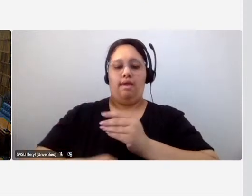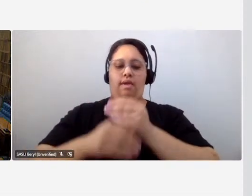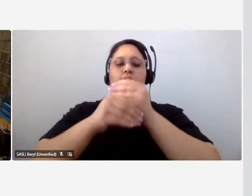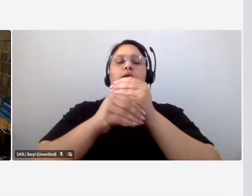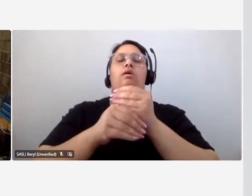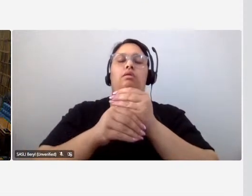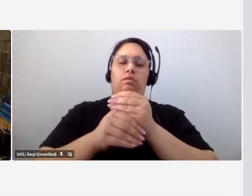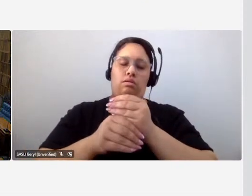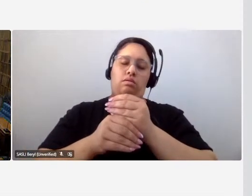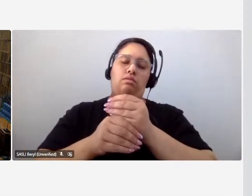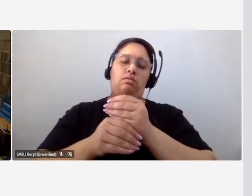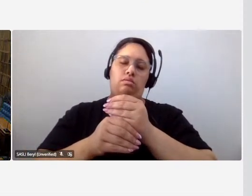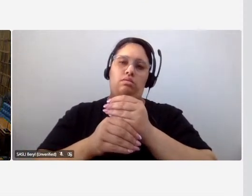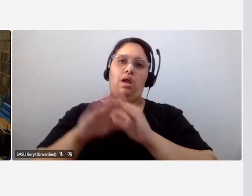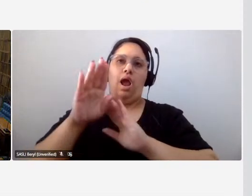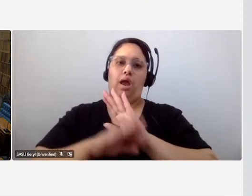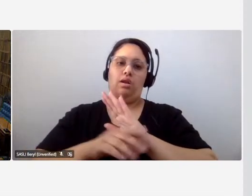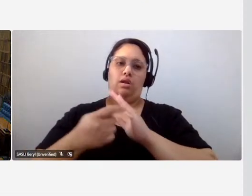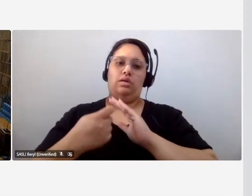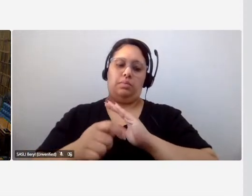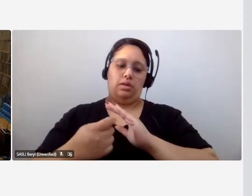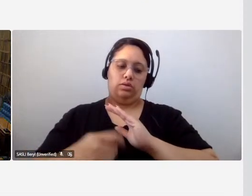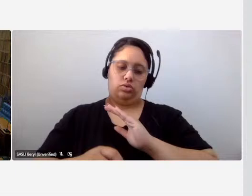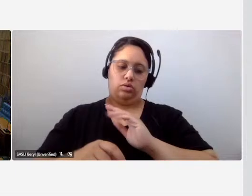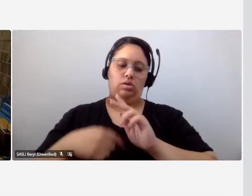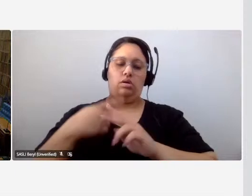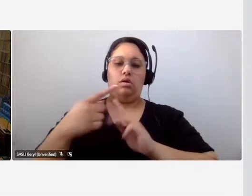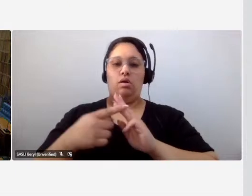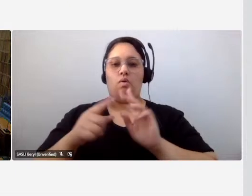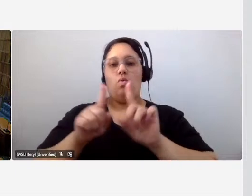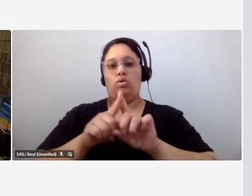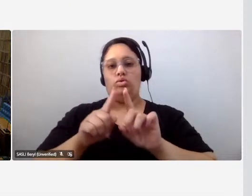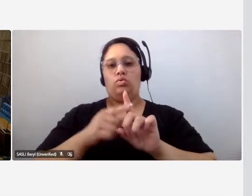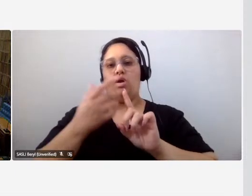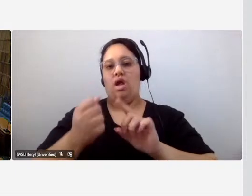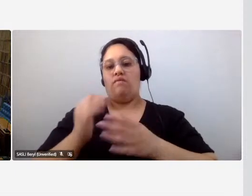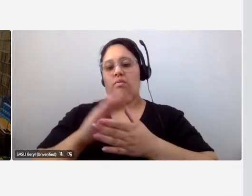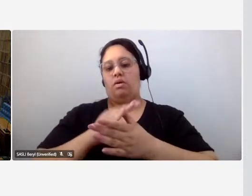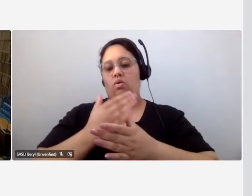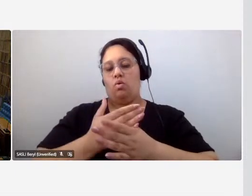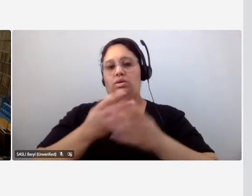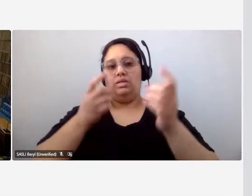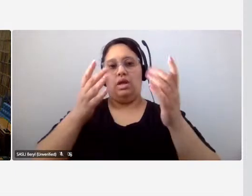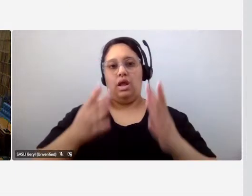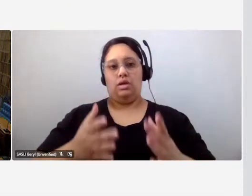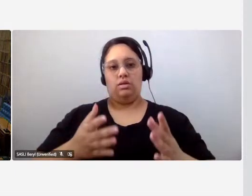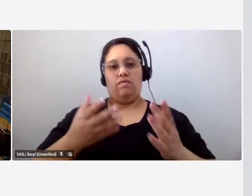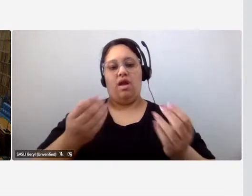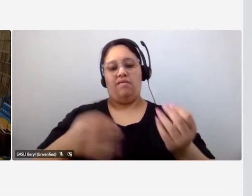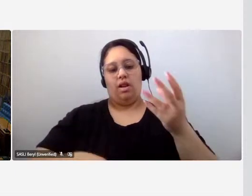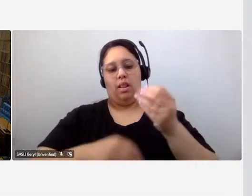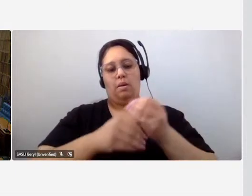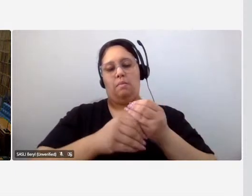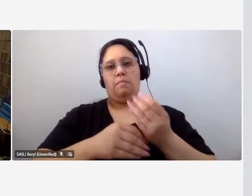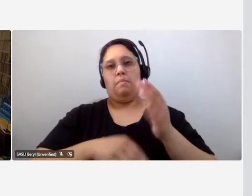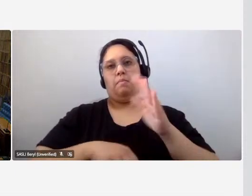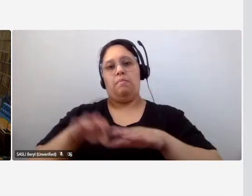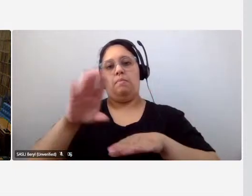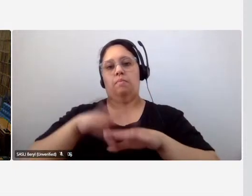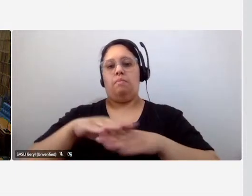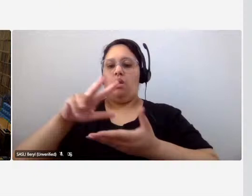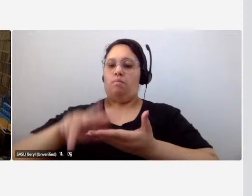to the under expenditure. And also there was, because of the directive, that there was an additional layer of